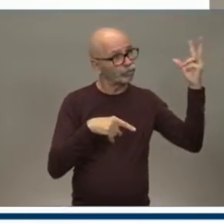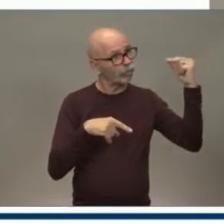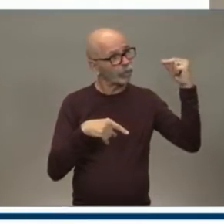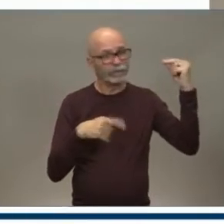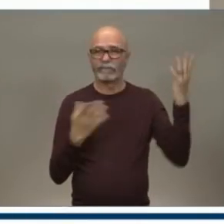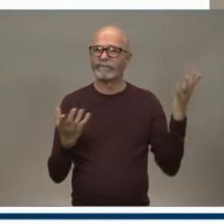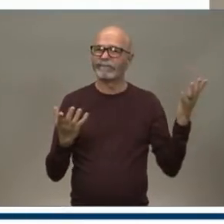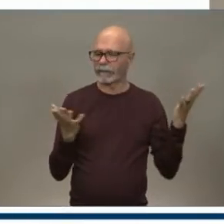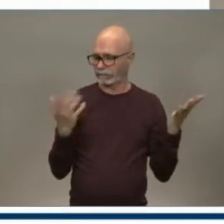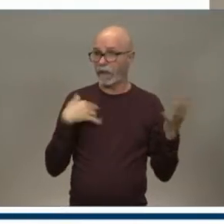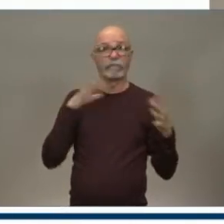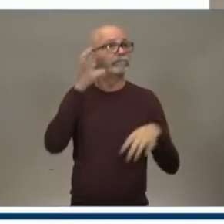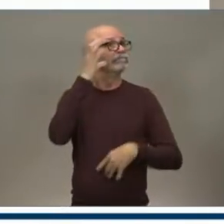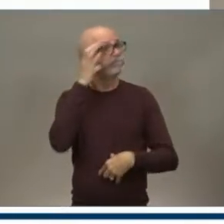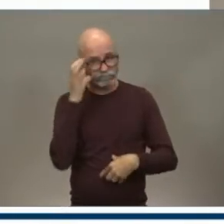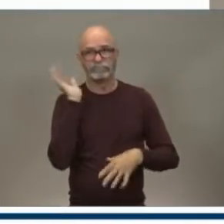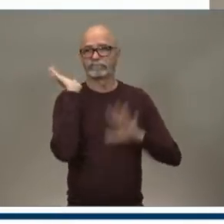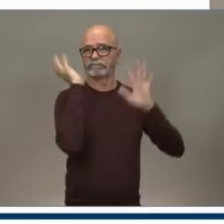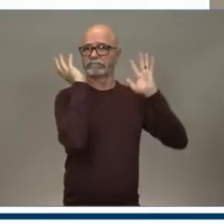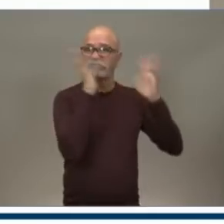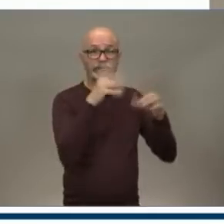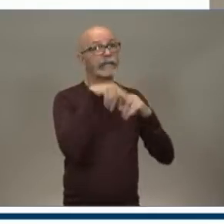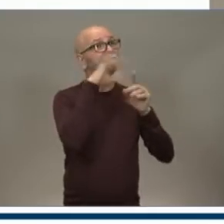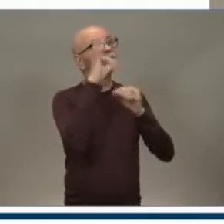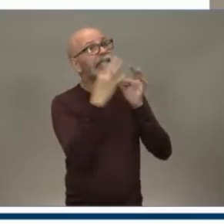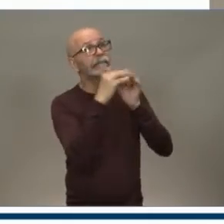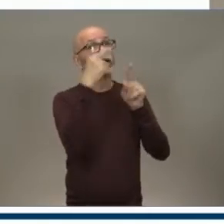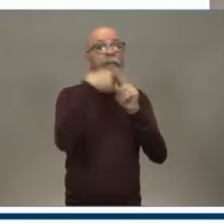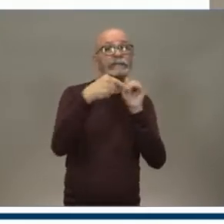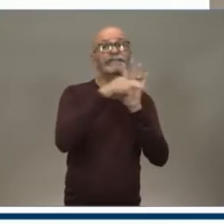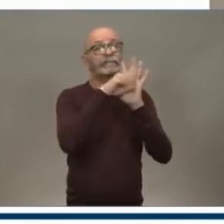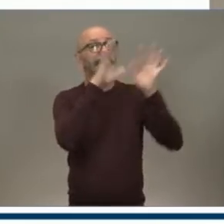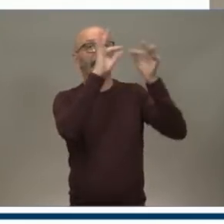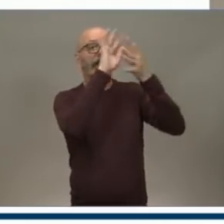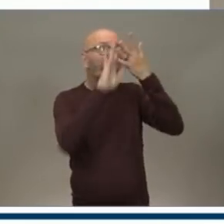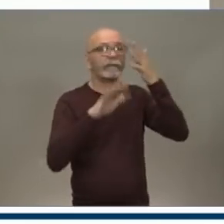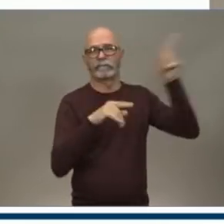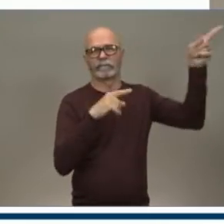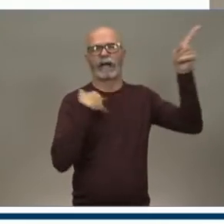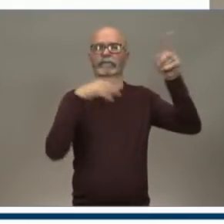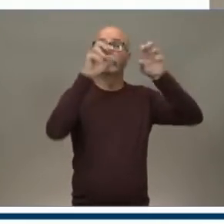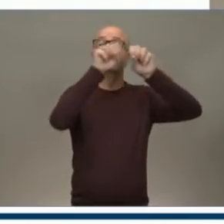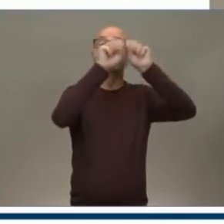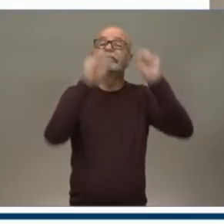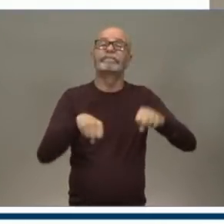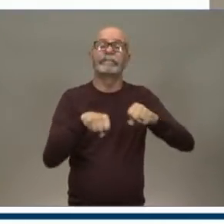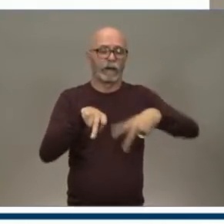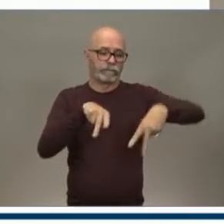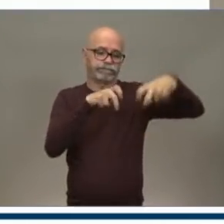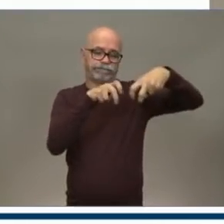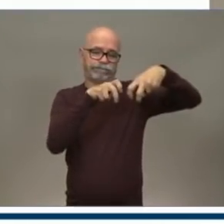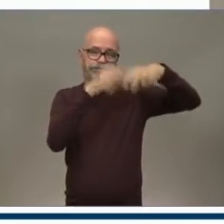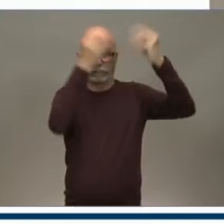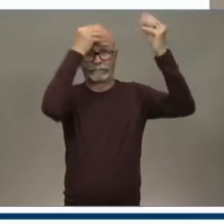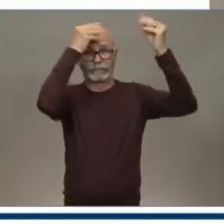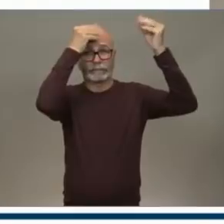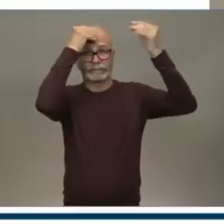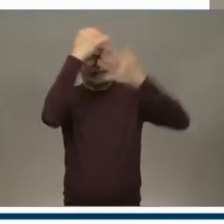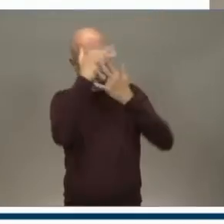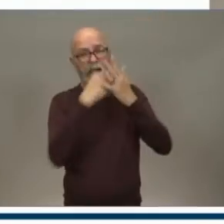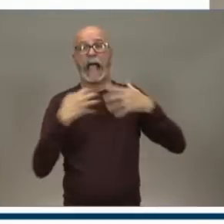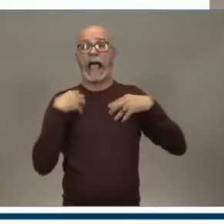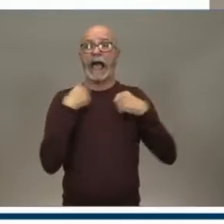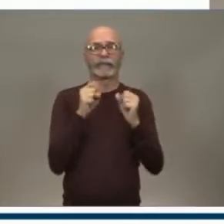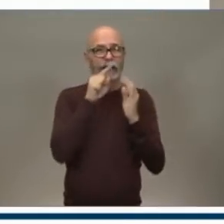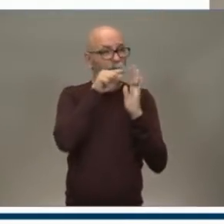is electronically reported into our panorama system. We have public health teams that work early in the morning till